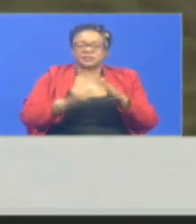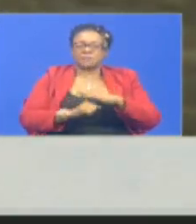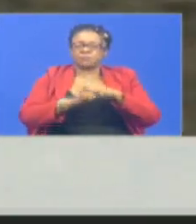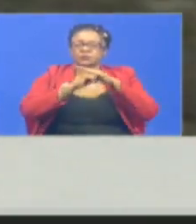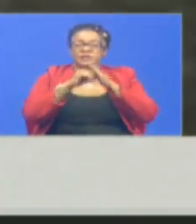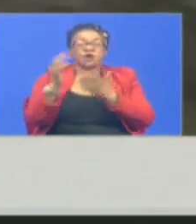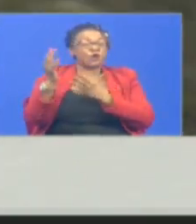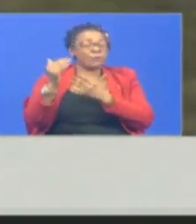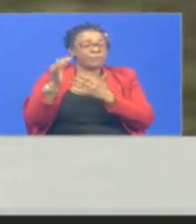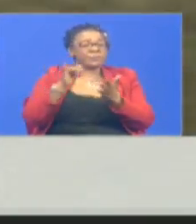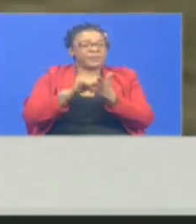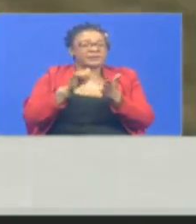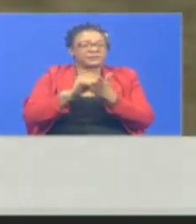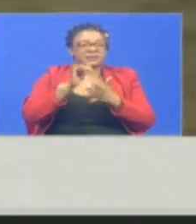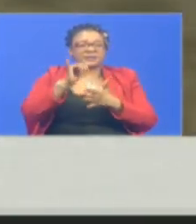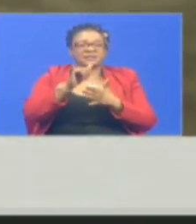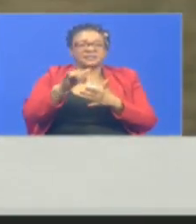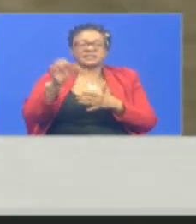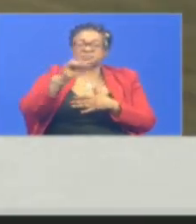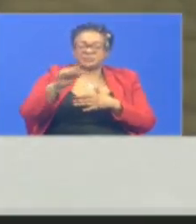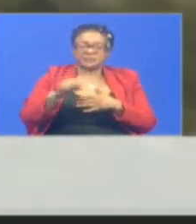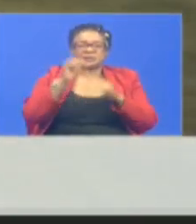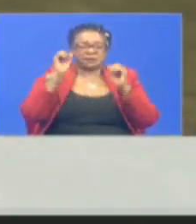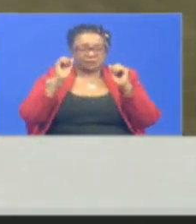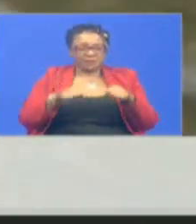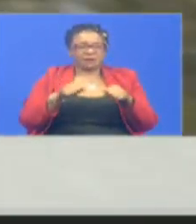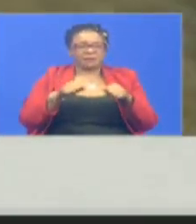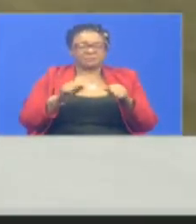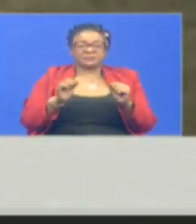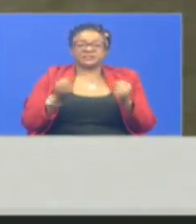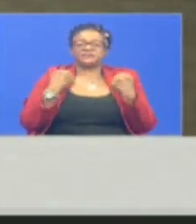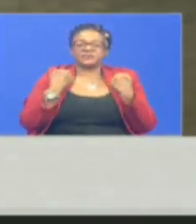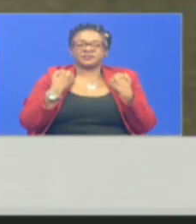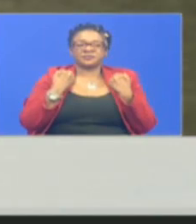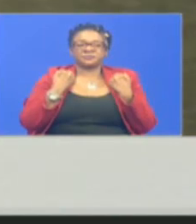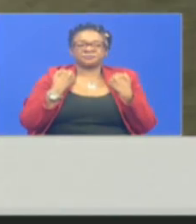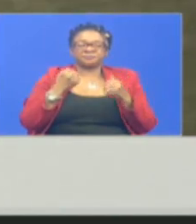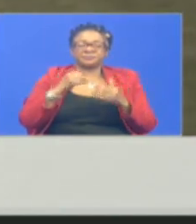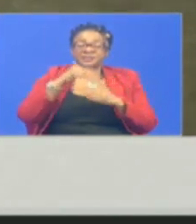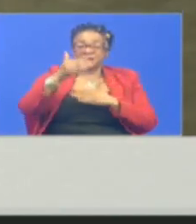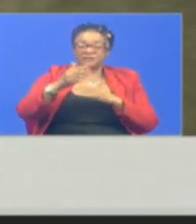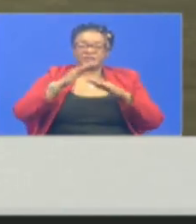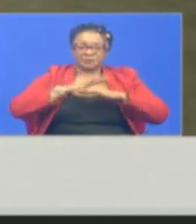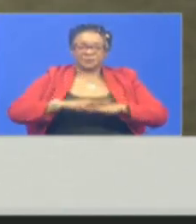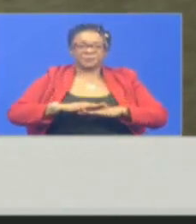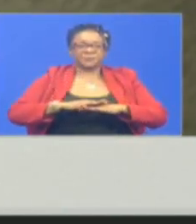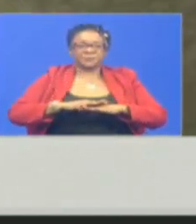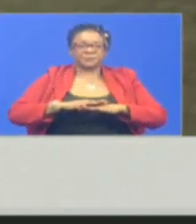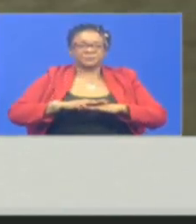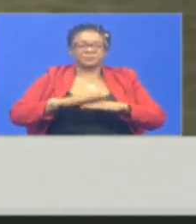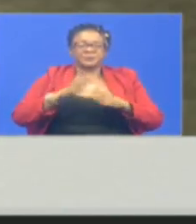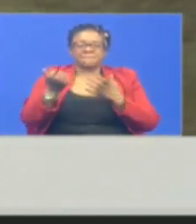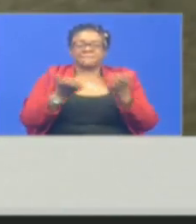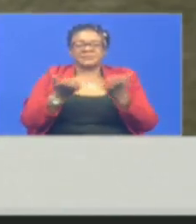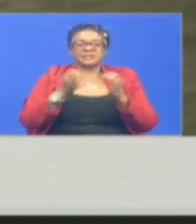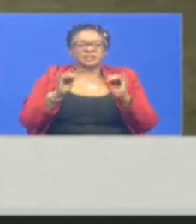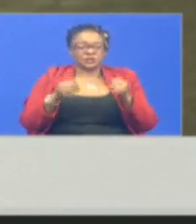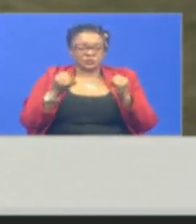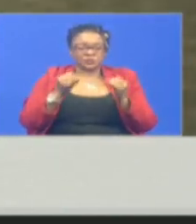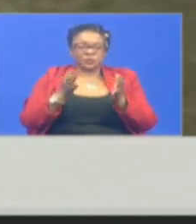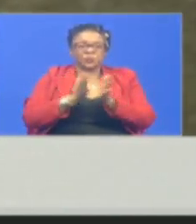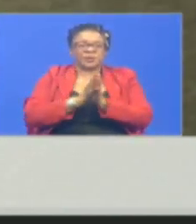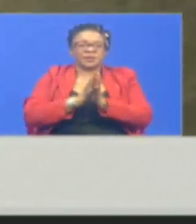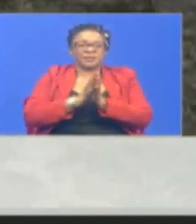the endangered species can be saved. After the break, Julian Zamboko brings you the business news, followed by